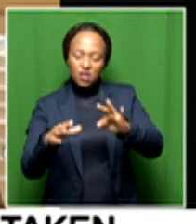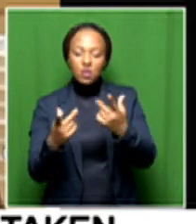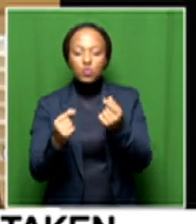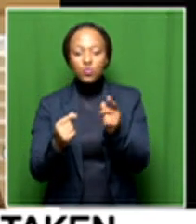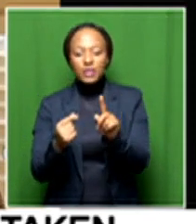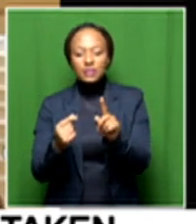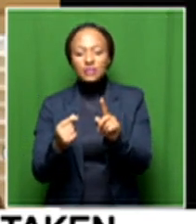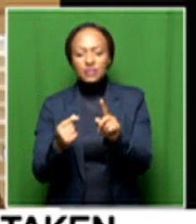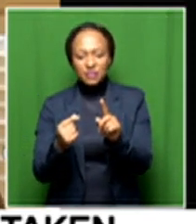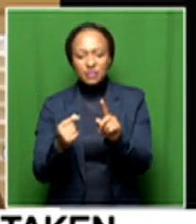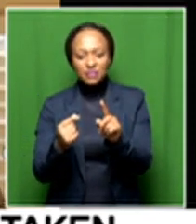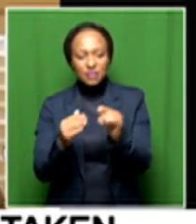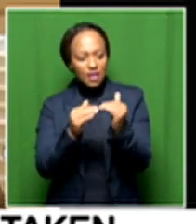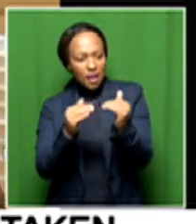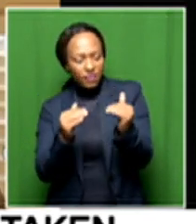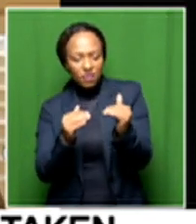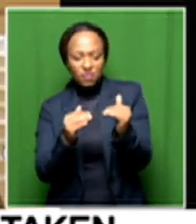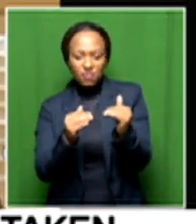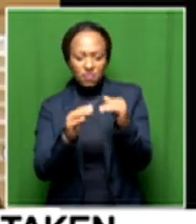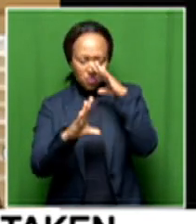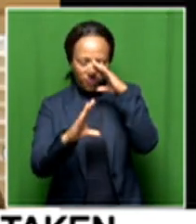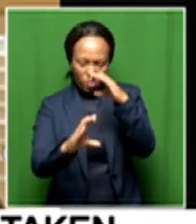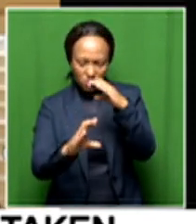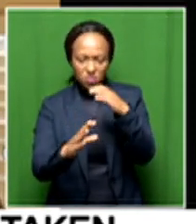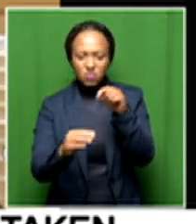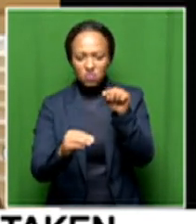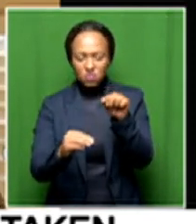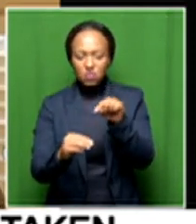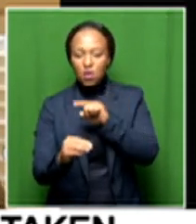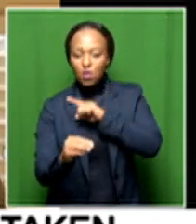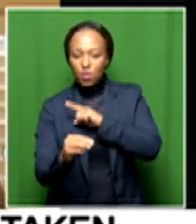particular level and those call it